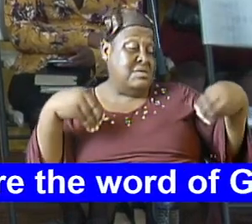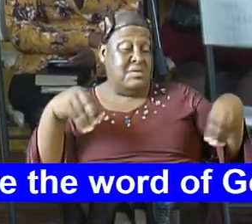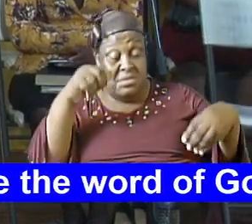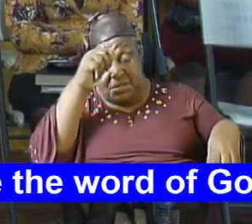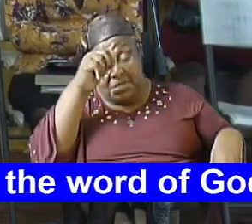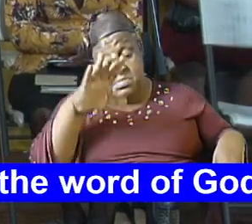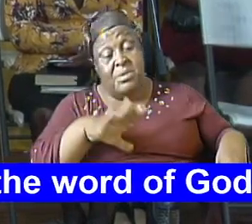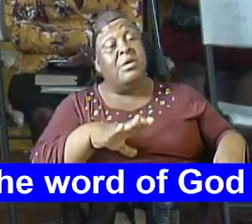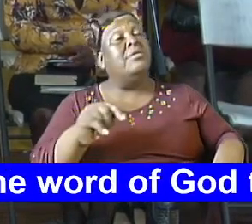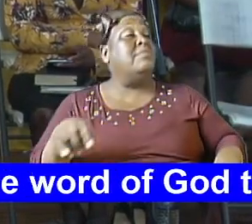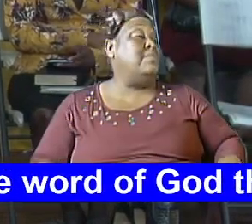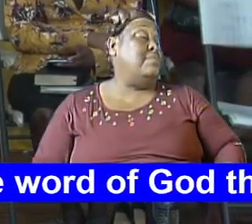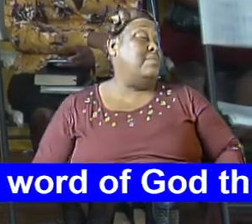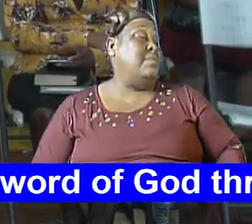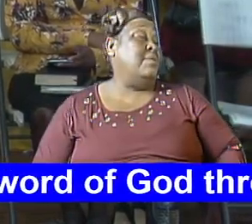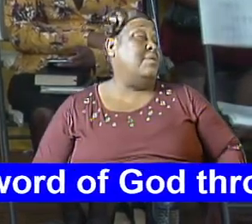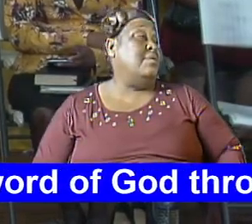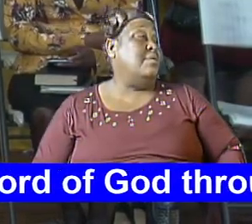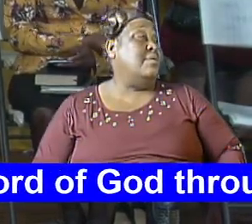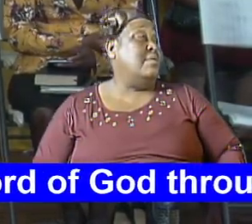salesman, Brother Mattox.